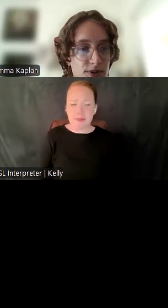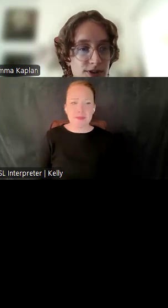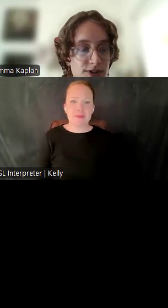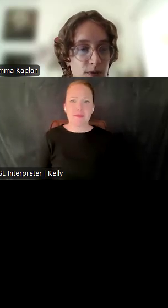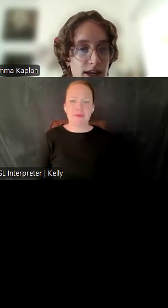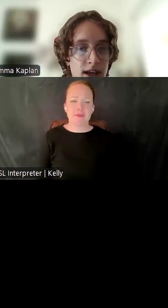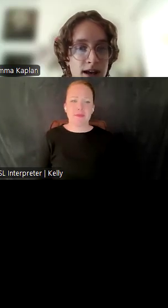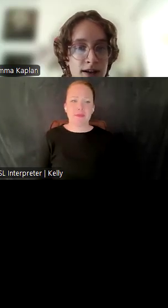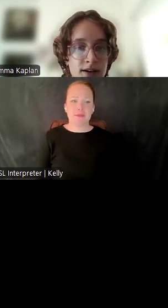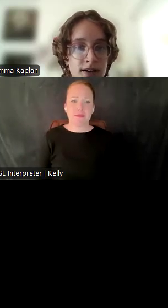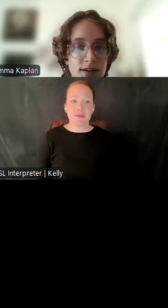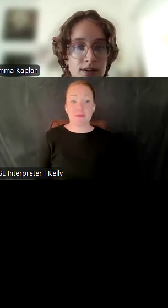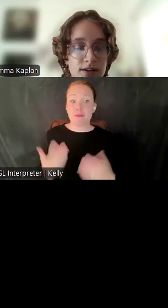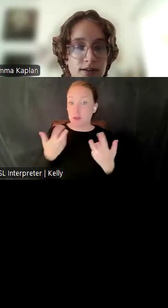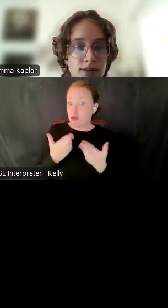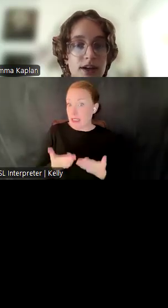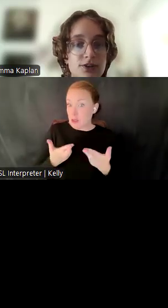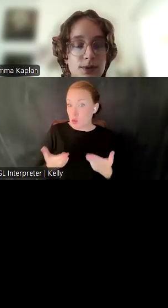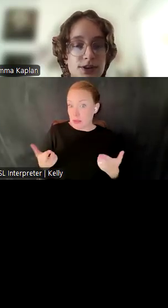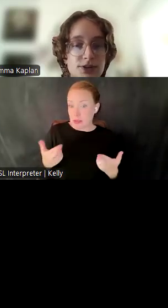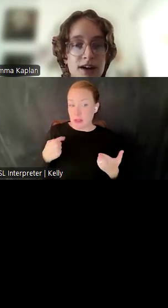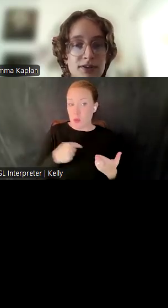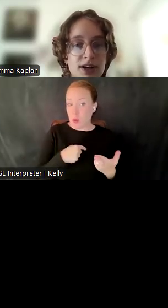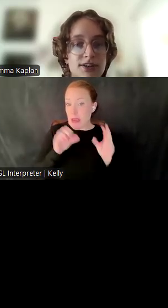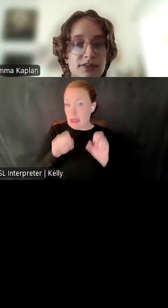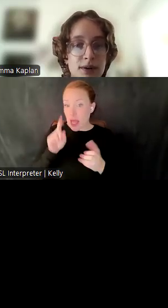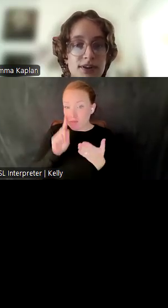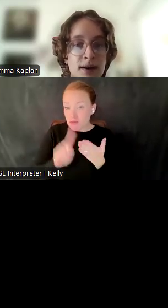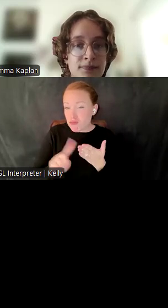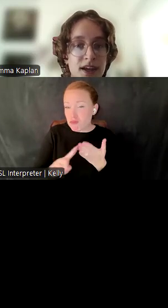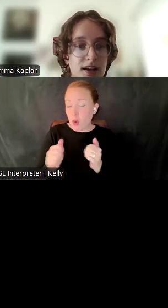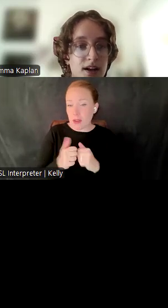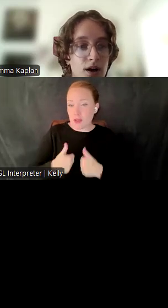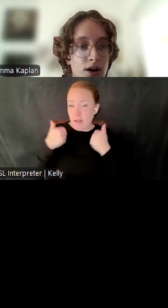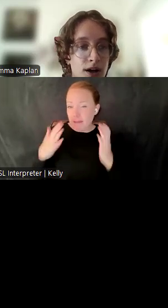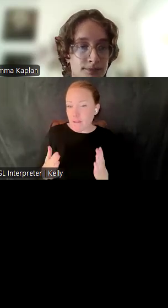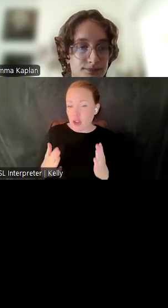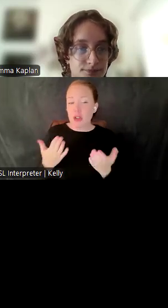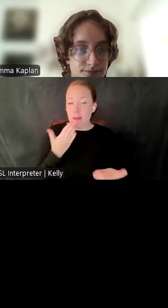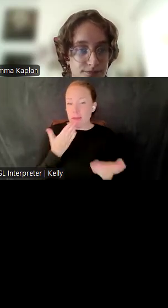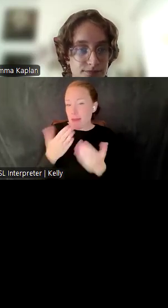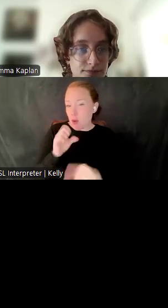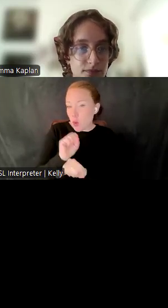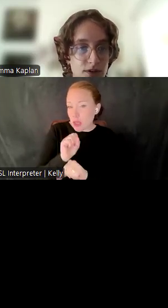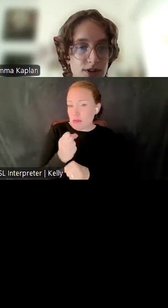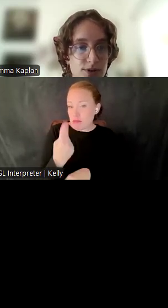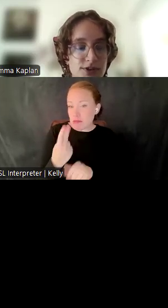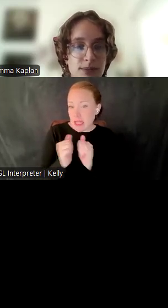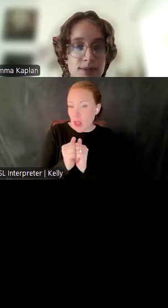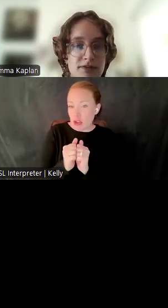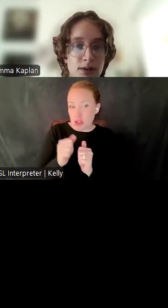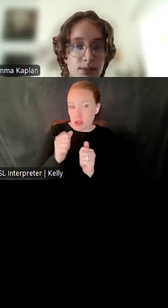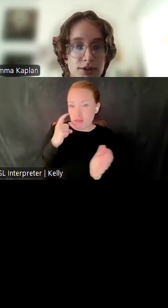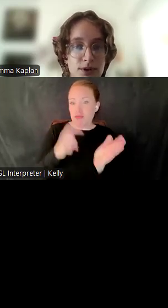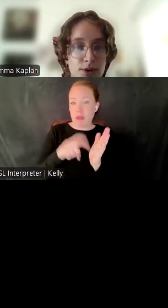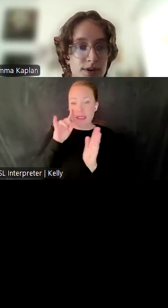Some resources that we can look into with the survivor and identify with them are resources